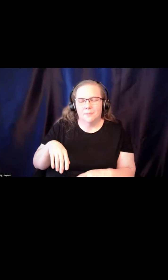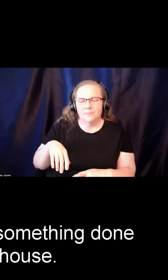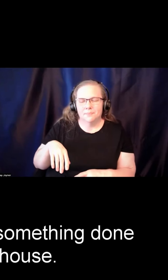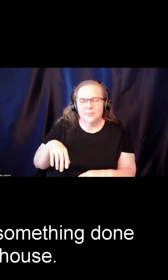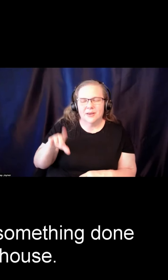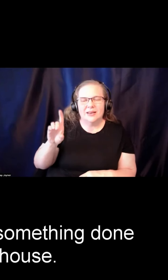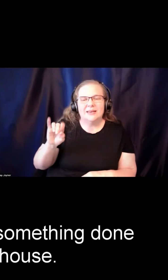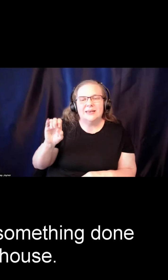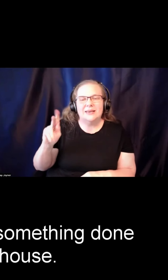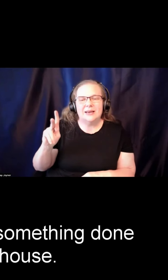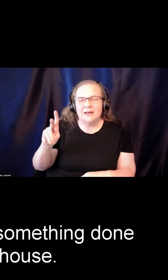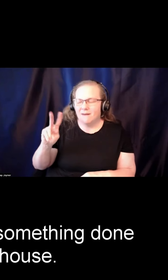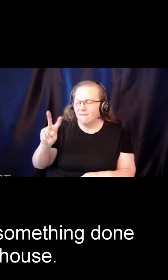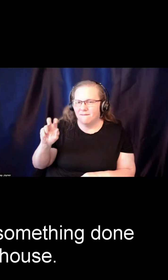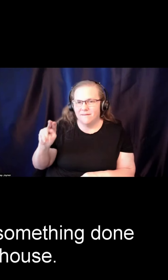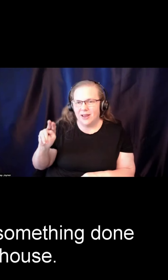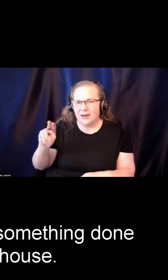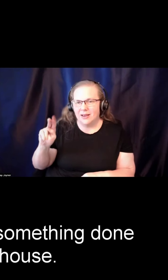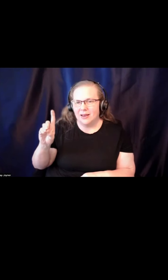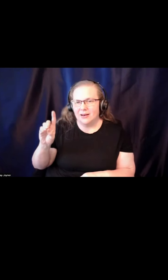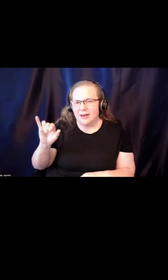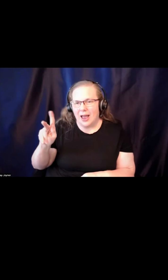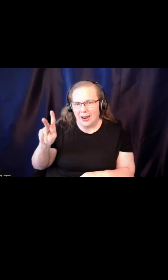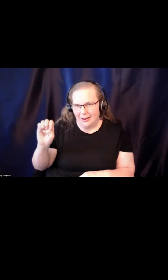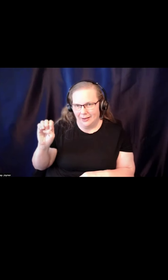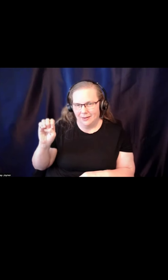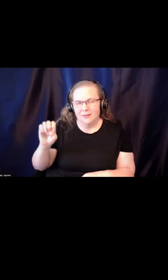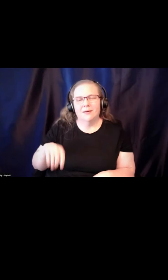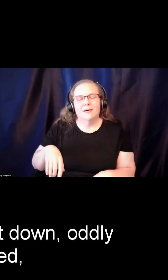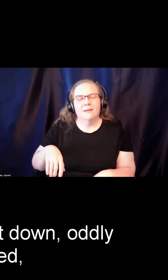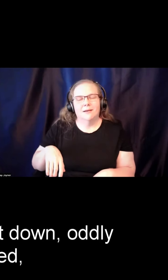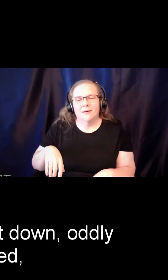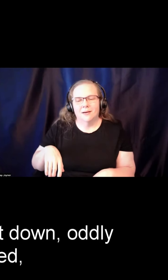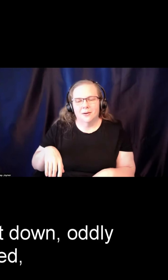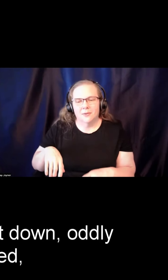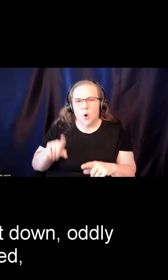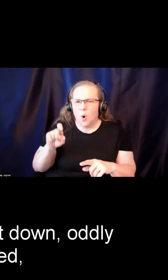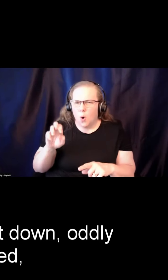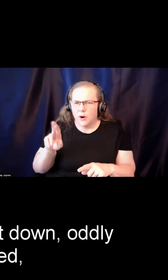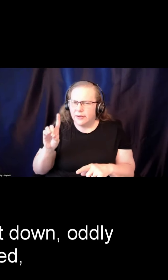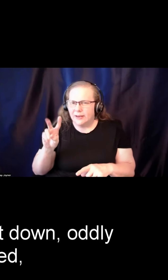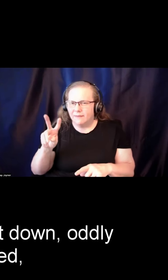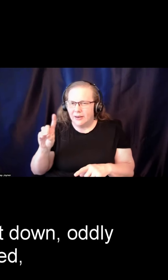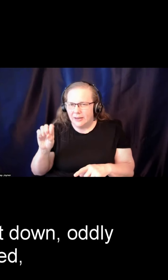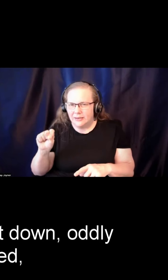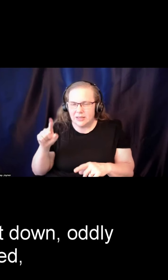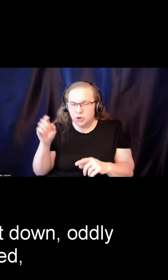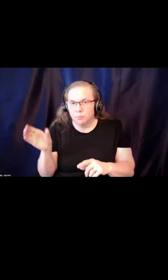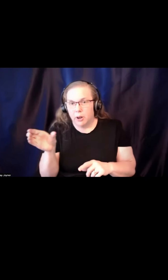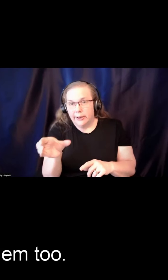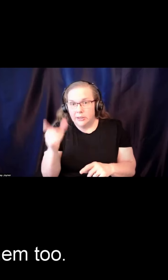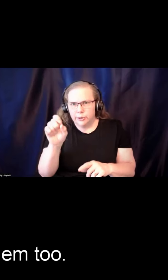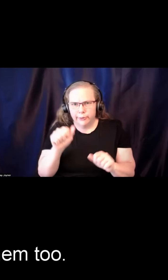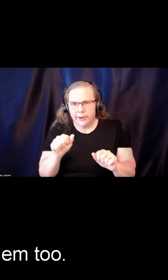kids so that you can get something done around the house. Except that you sit down, oddly